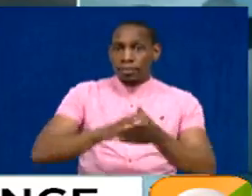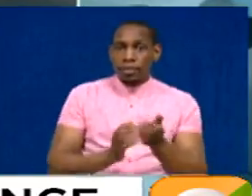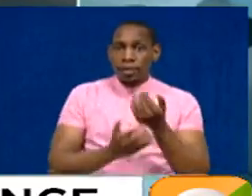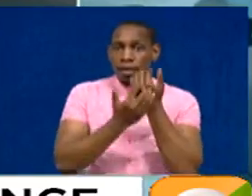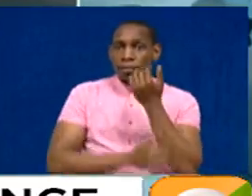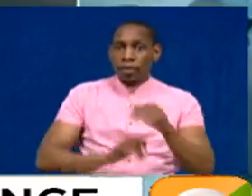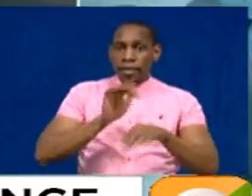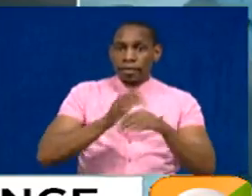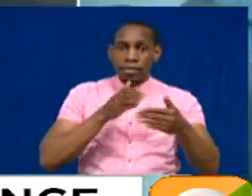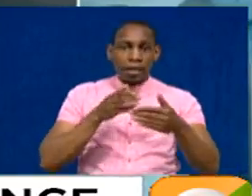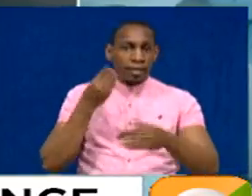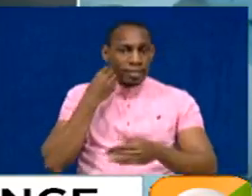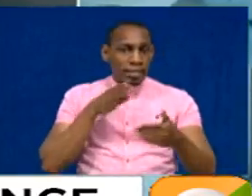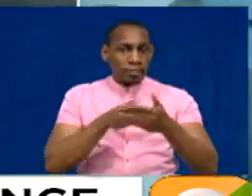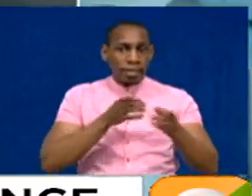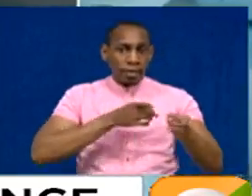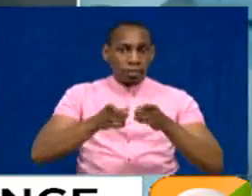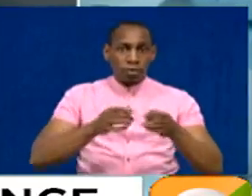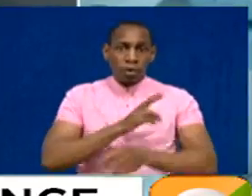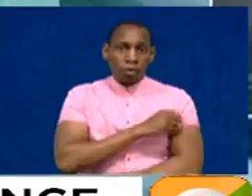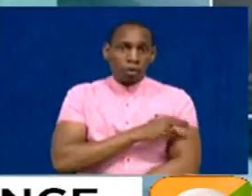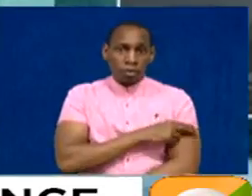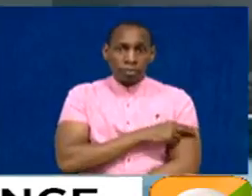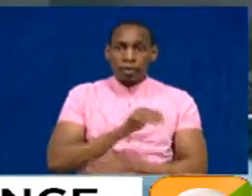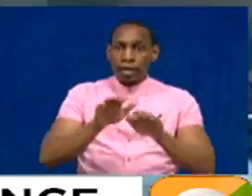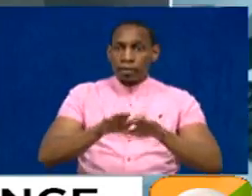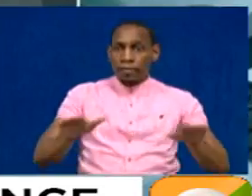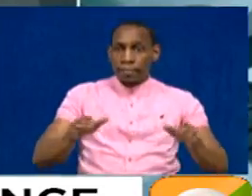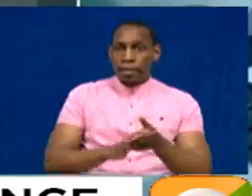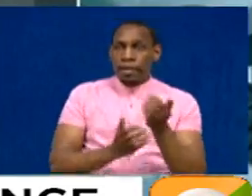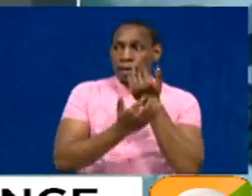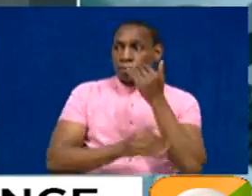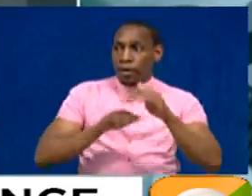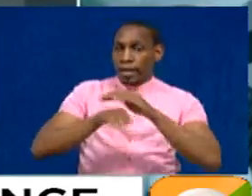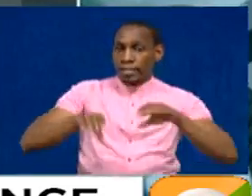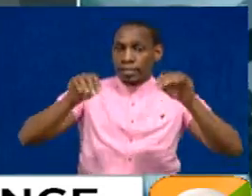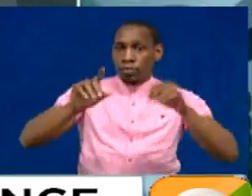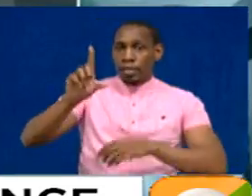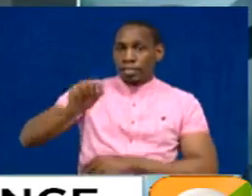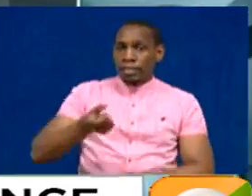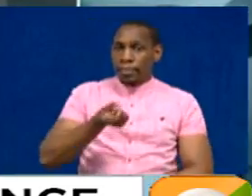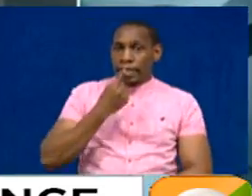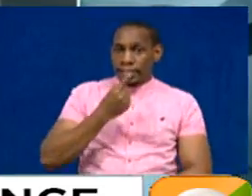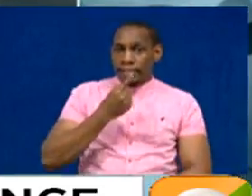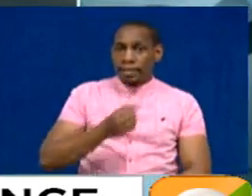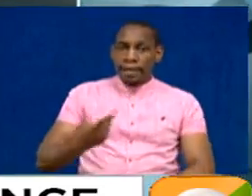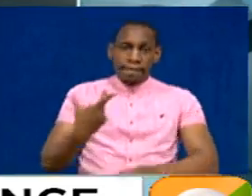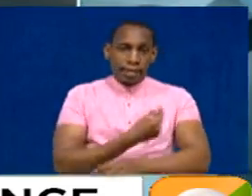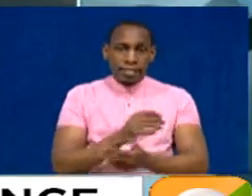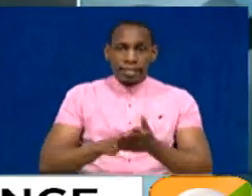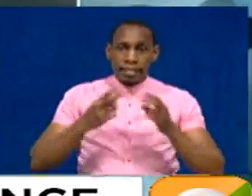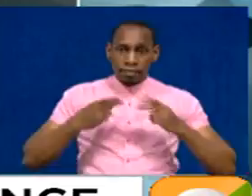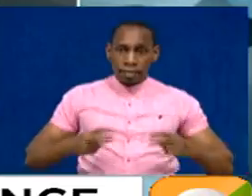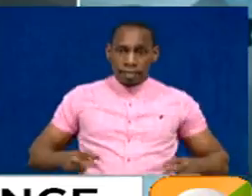poor infection and disease prevention and control in healthcare facilities and farms, poor access to quality, affordable medicines, vaccines